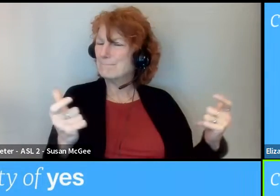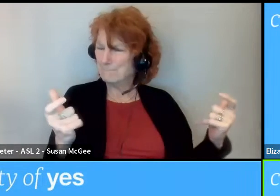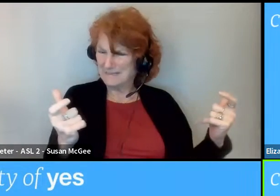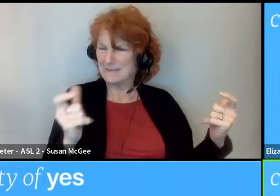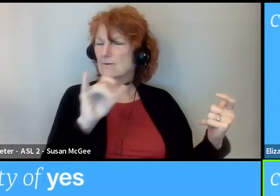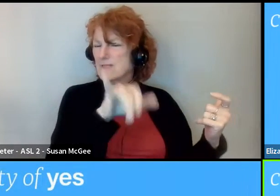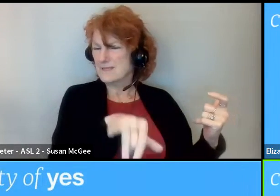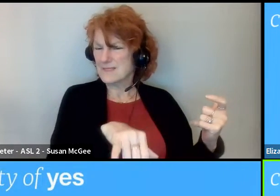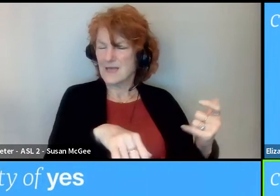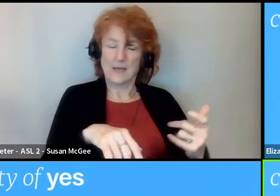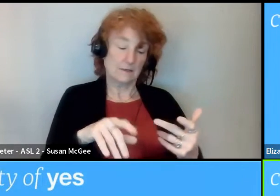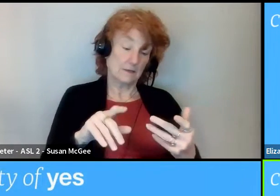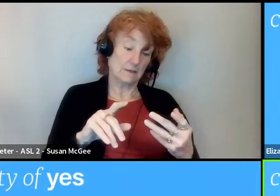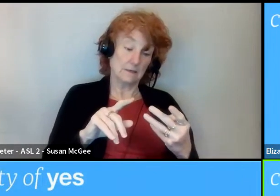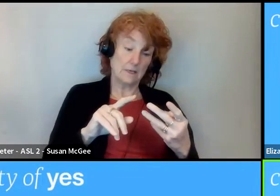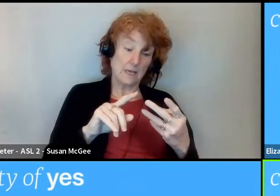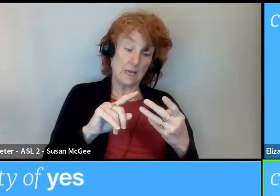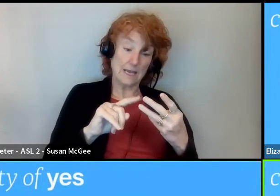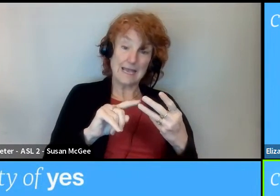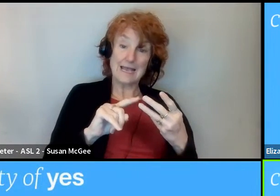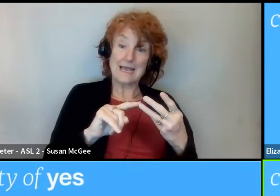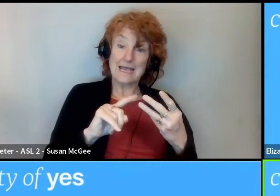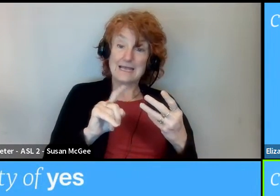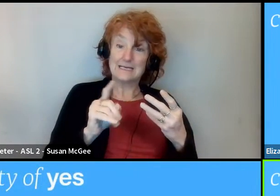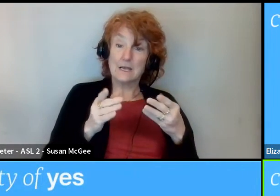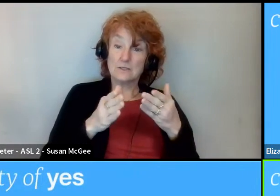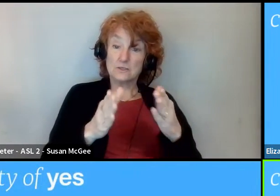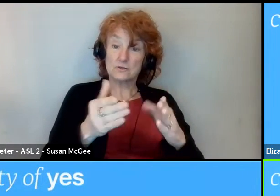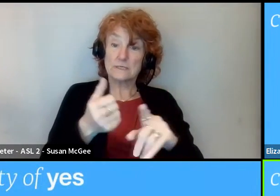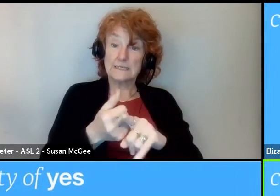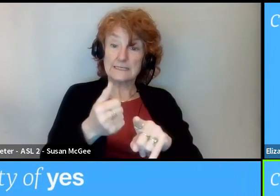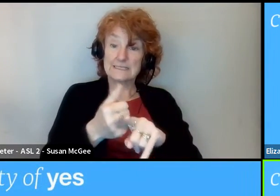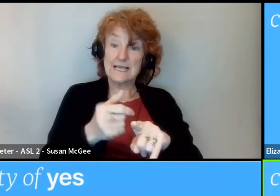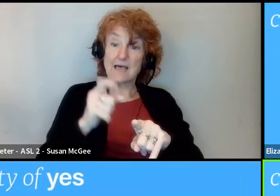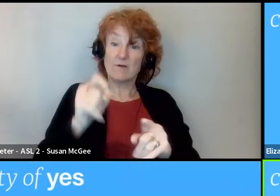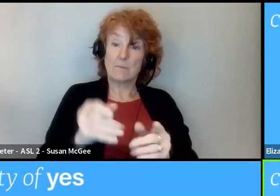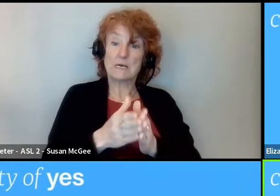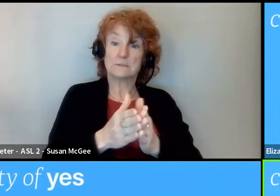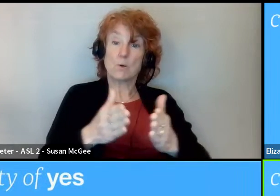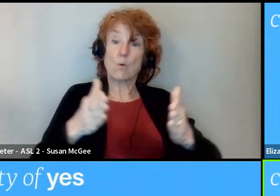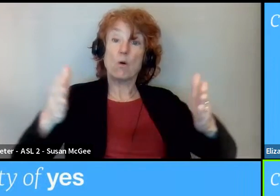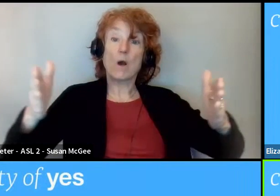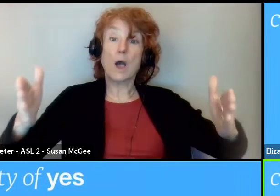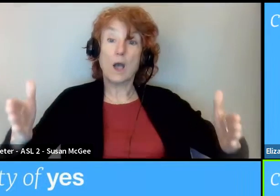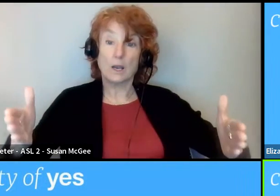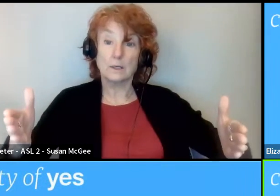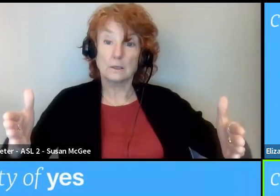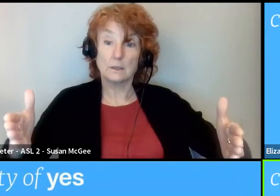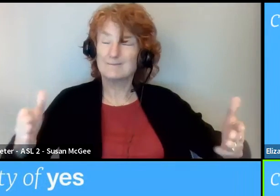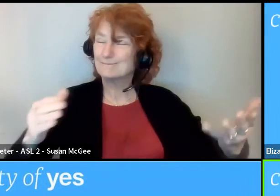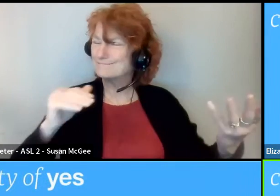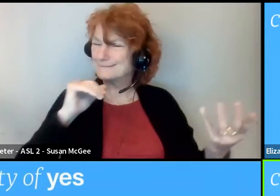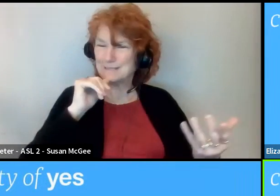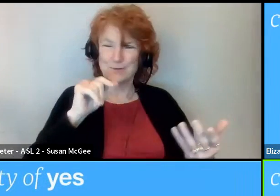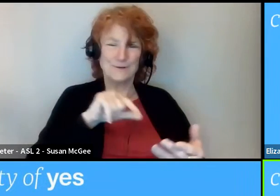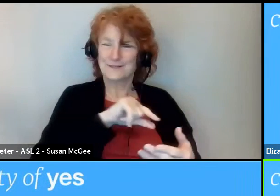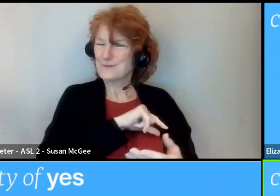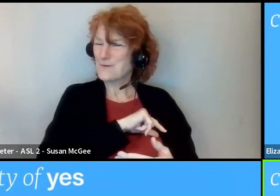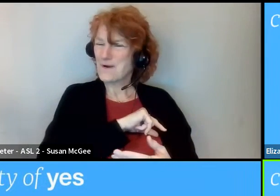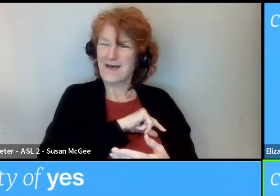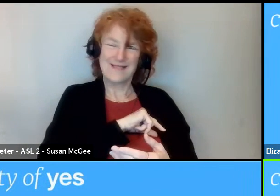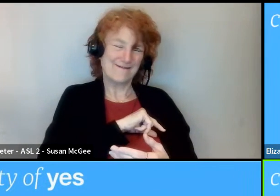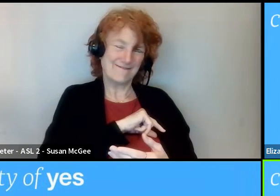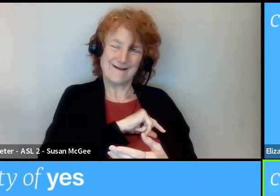lot, and then you have to be on a wide street. So you wouldn't qualify if you're on the streets of typical